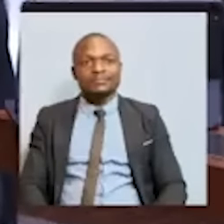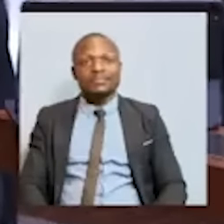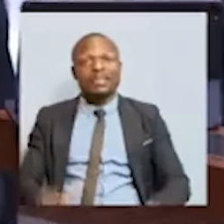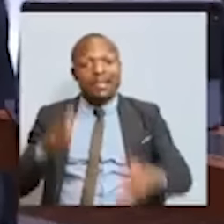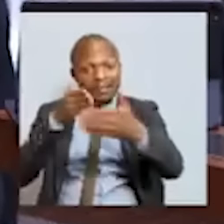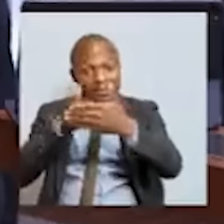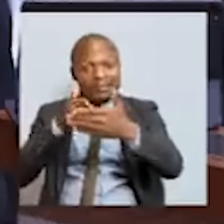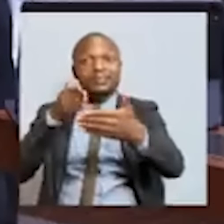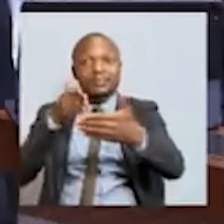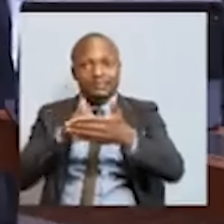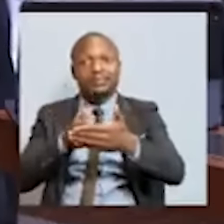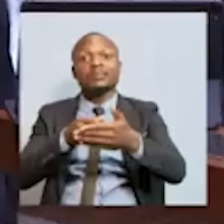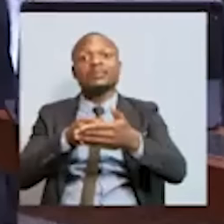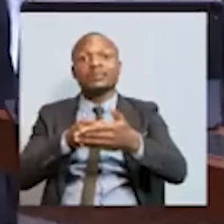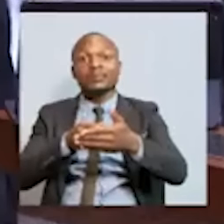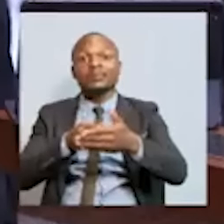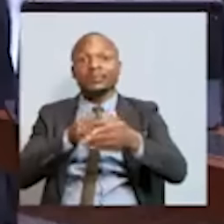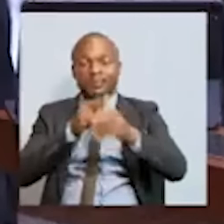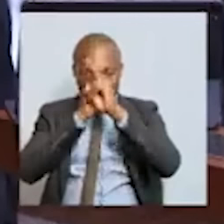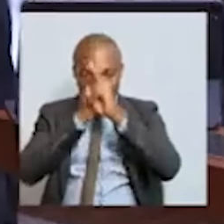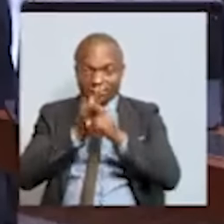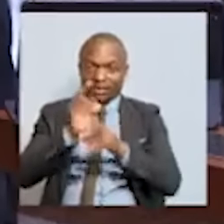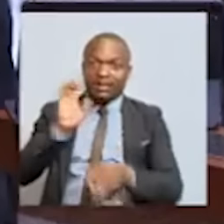against honorable M. Imposha, MP,